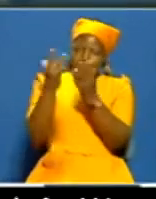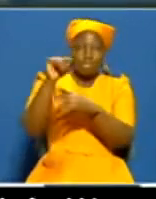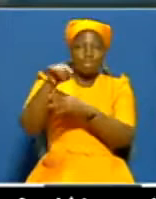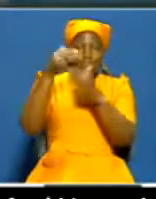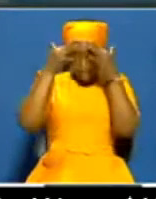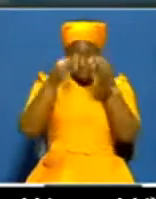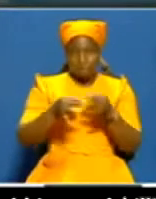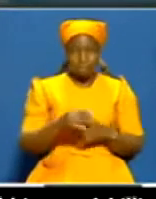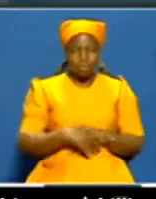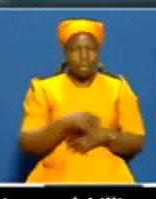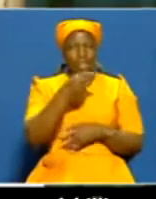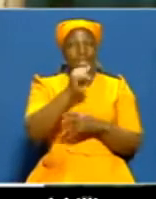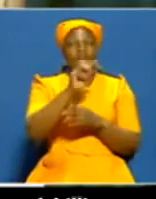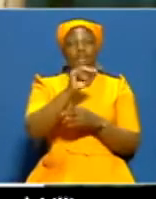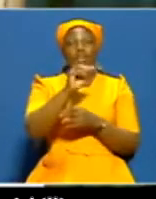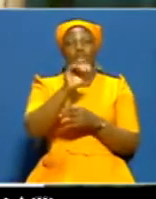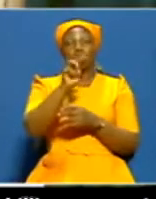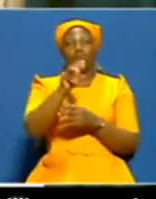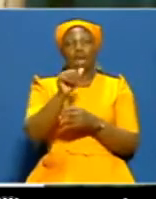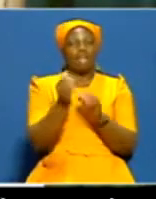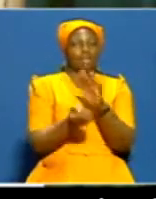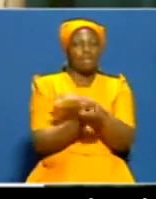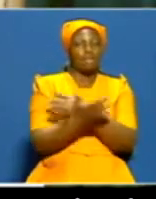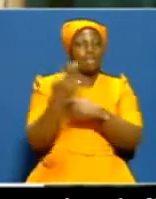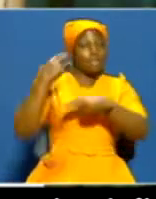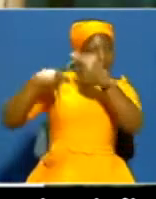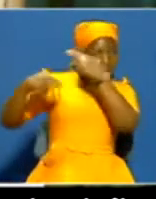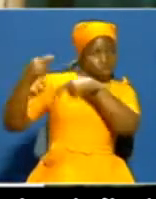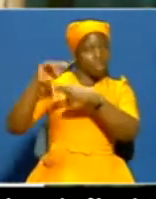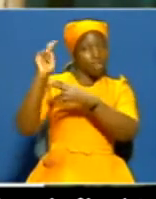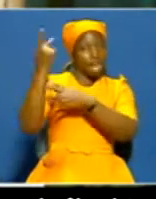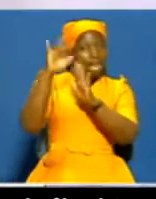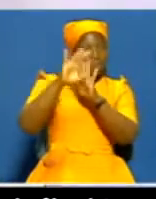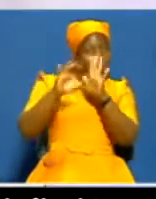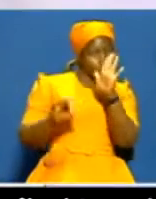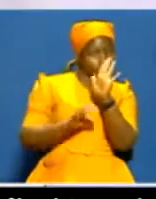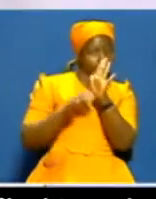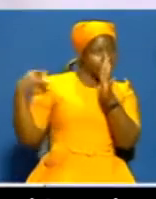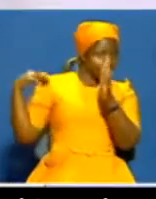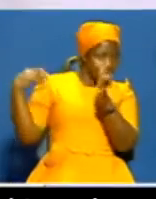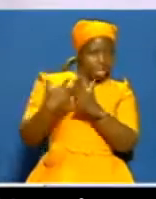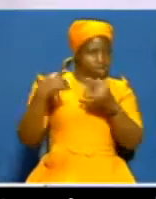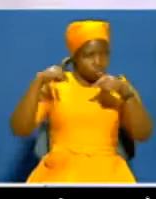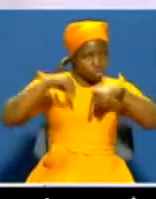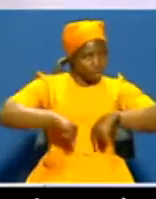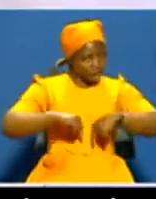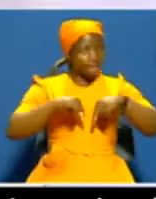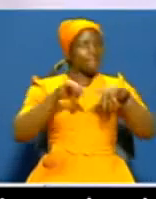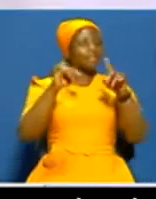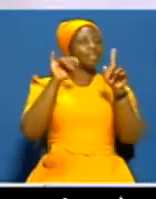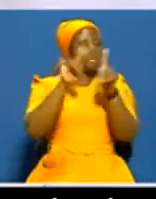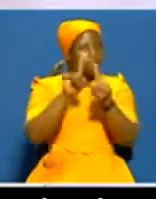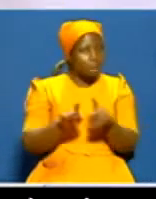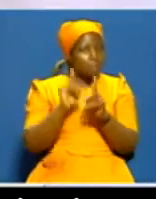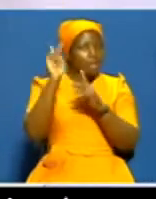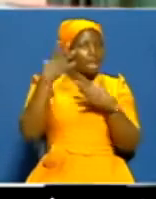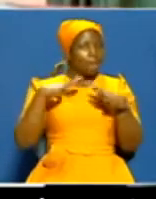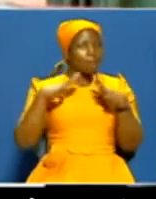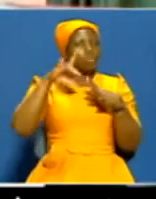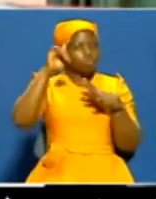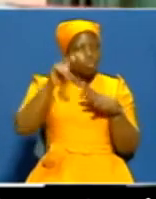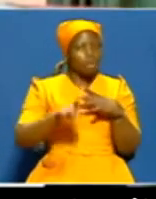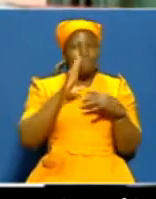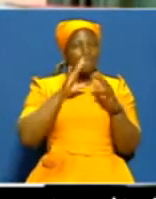Haminwa enumerated the history the Kenyan constitution has taken to its present form, and that Kenyans sought to cushion themselves